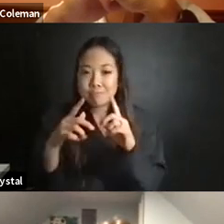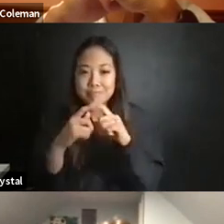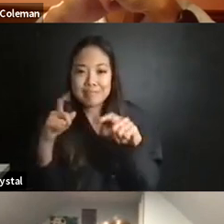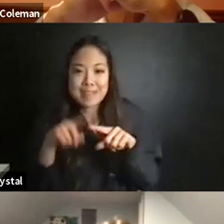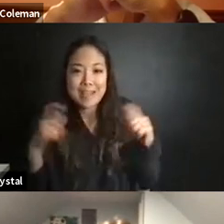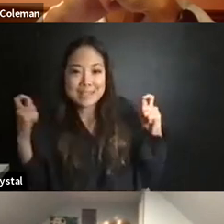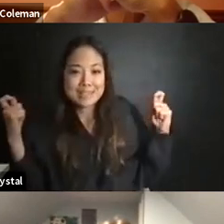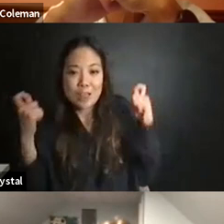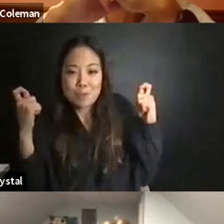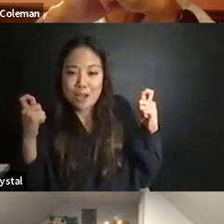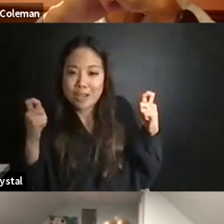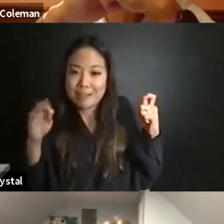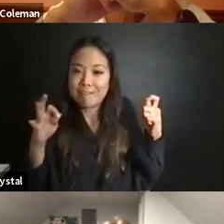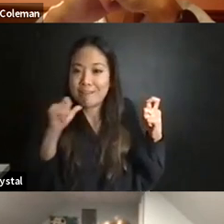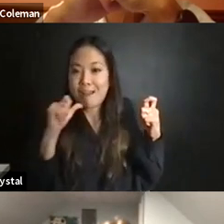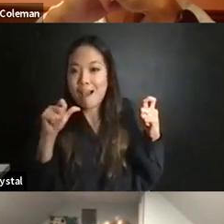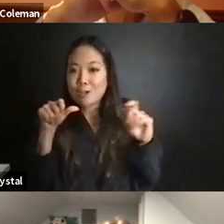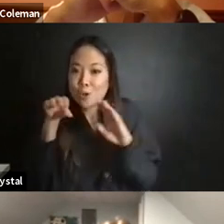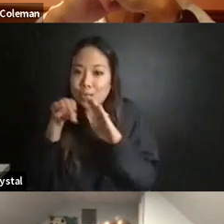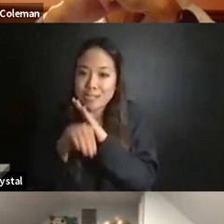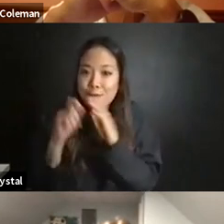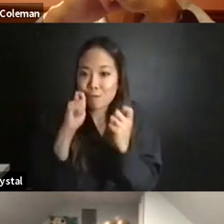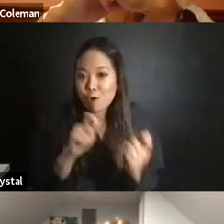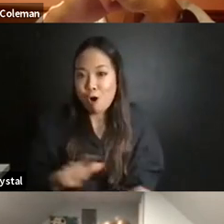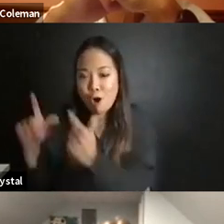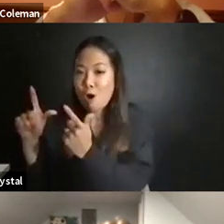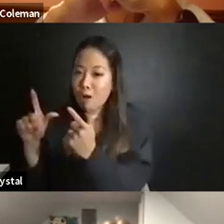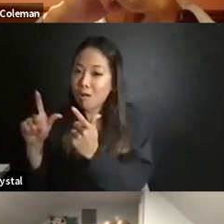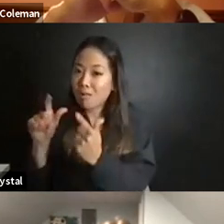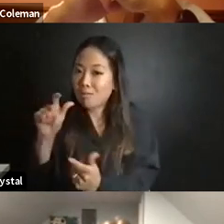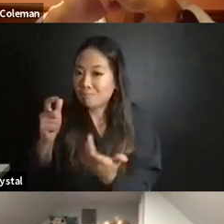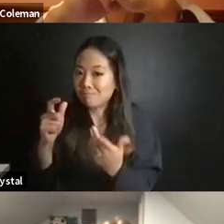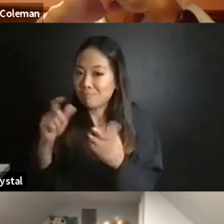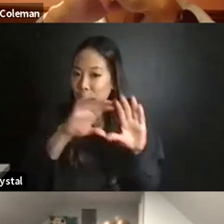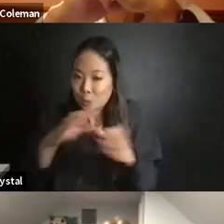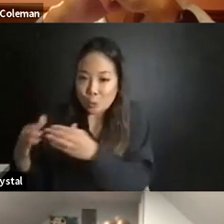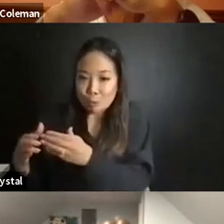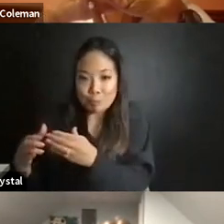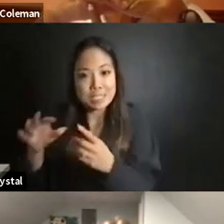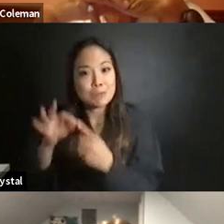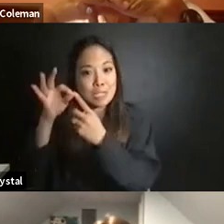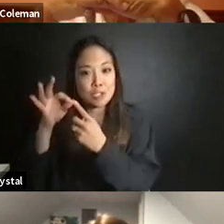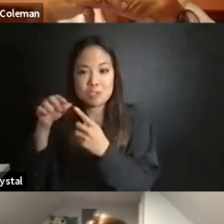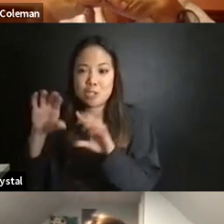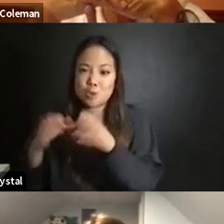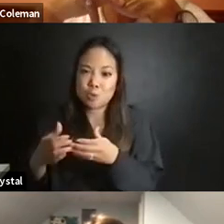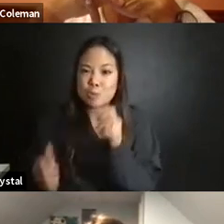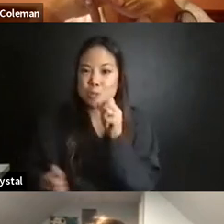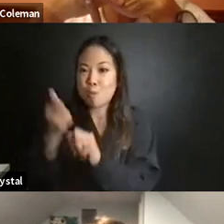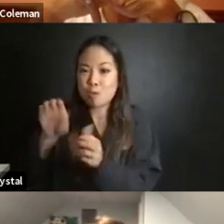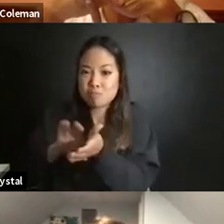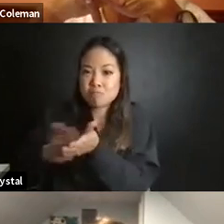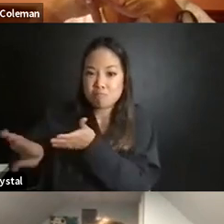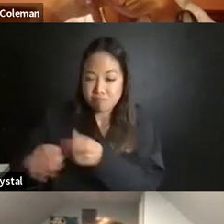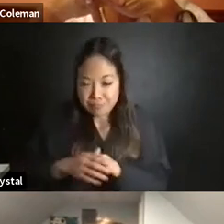not really you know going down for all um for our most marginalized groups so we look forward to partnering with vsac as we have been